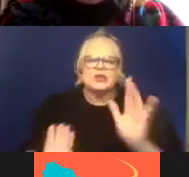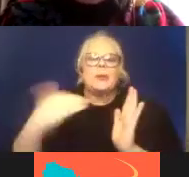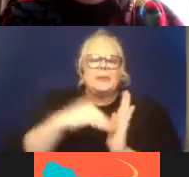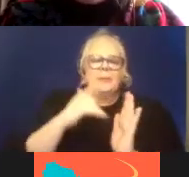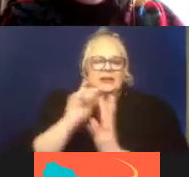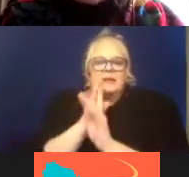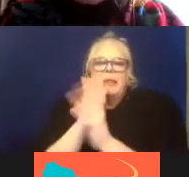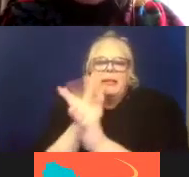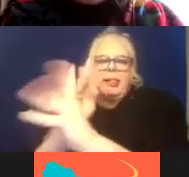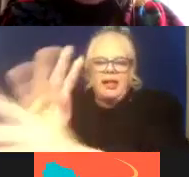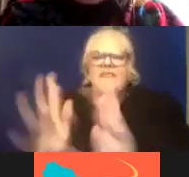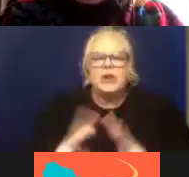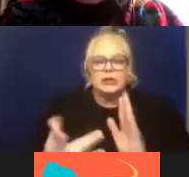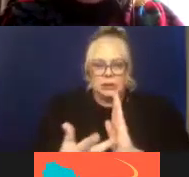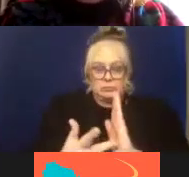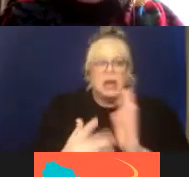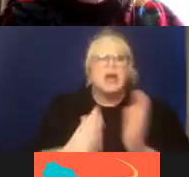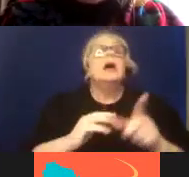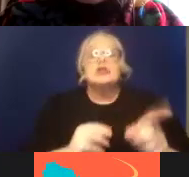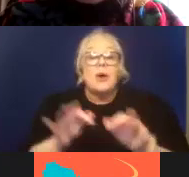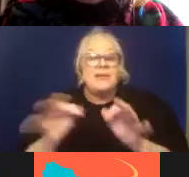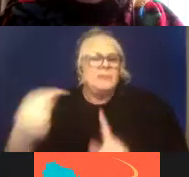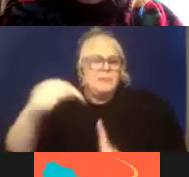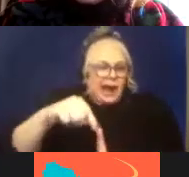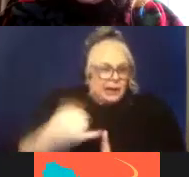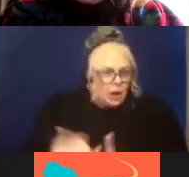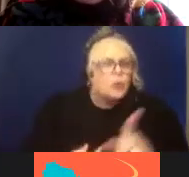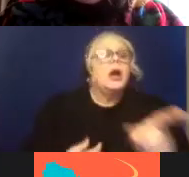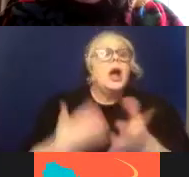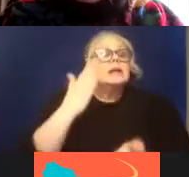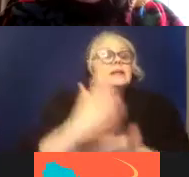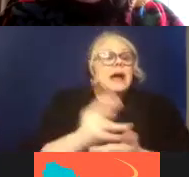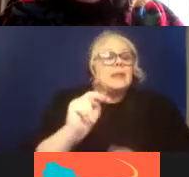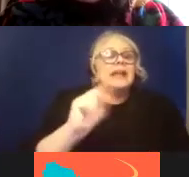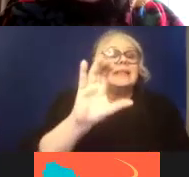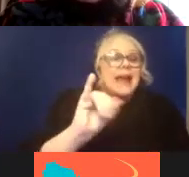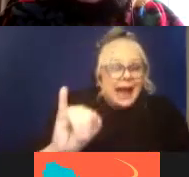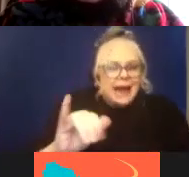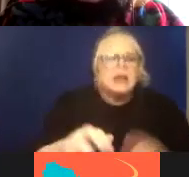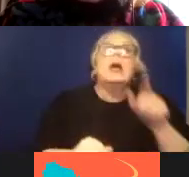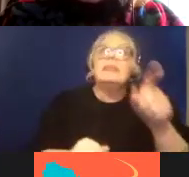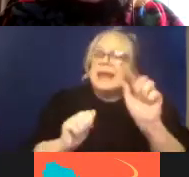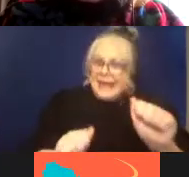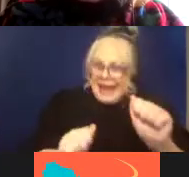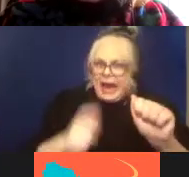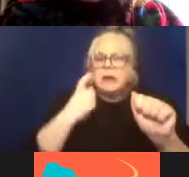Stop NCII can detect an exact copy of a deepfake, but not an AI edited version of